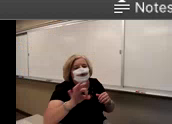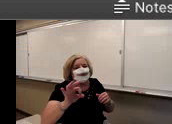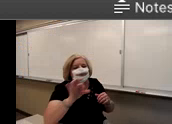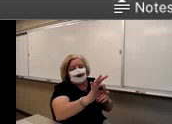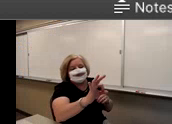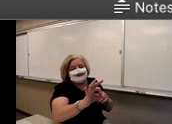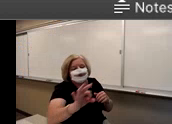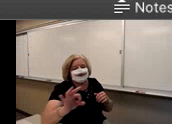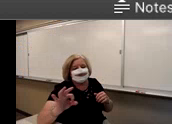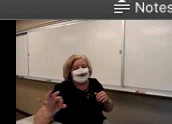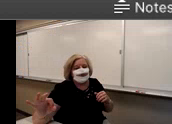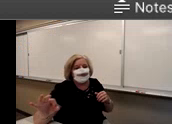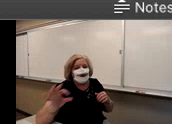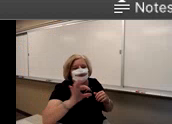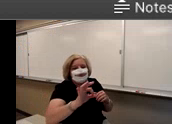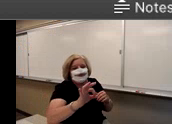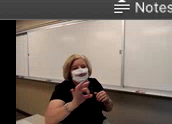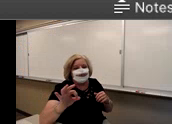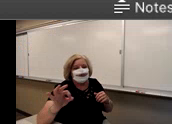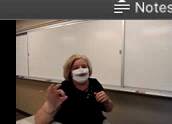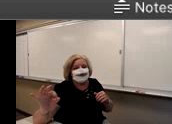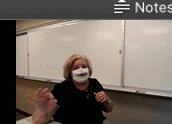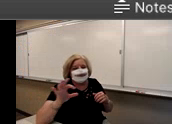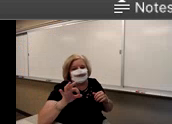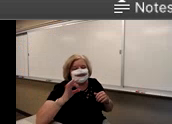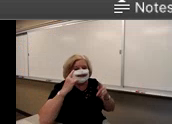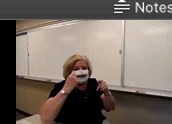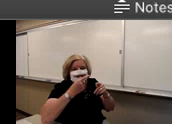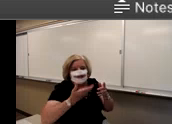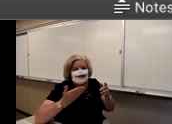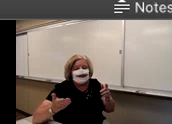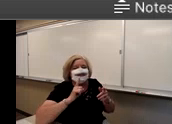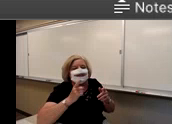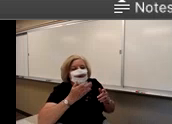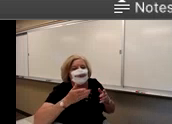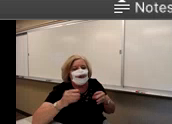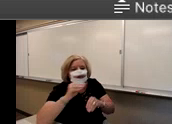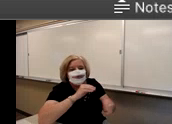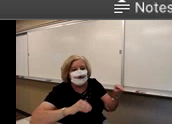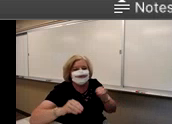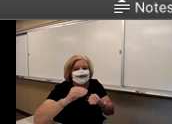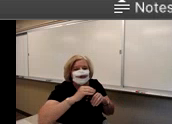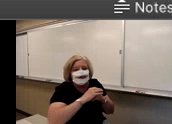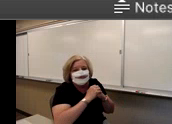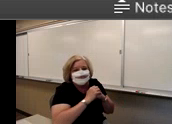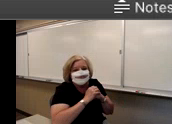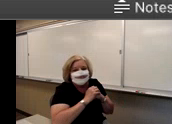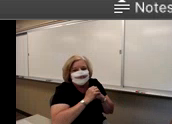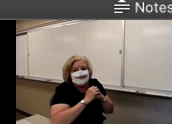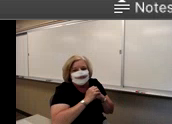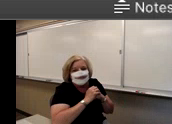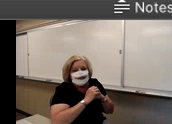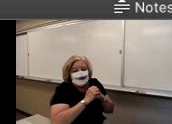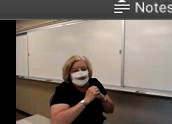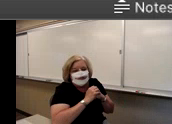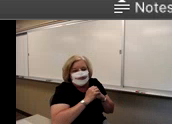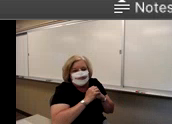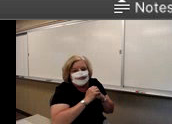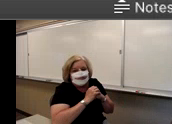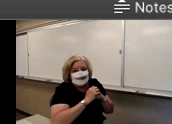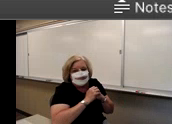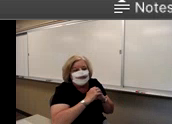The little circles are at the bottom with the people's faces and things. Is there a way to move those around? That